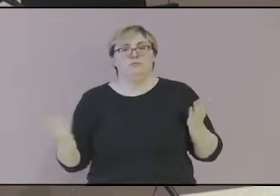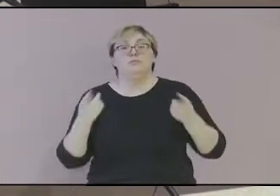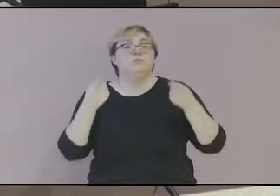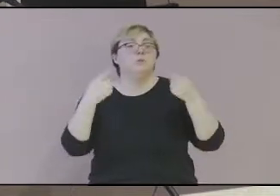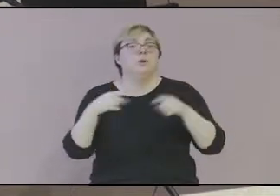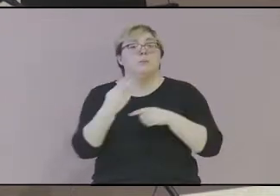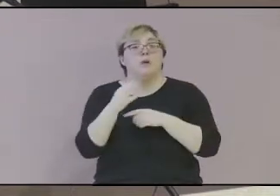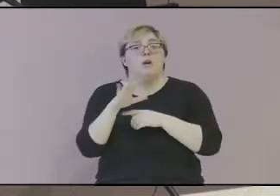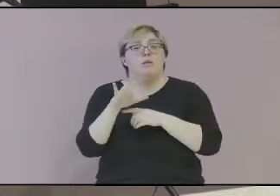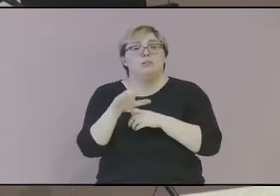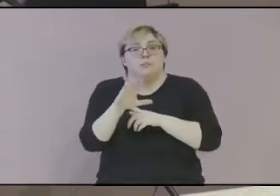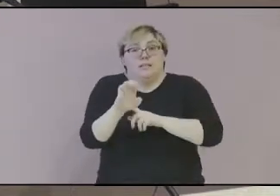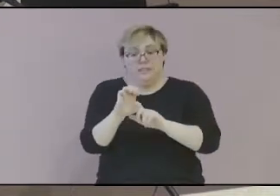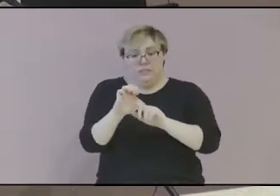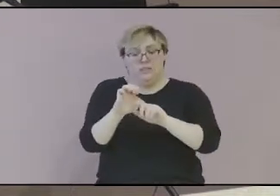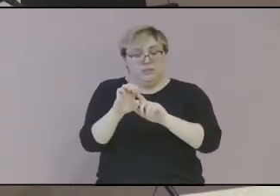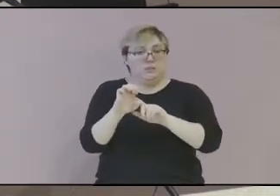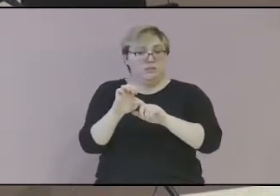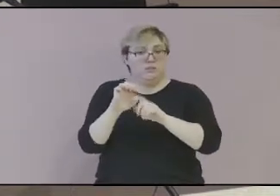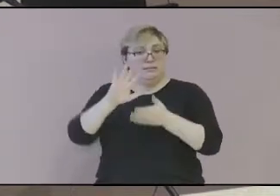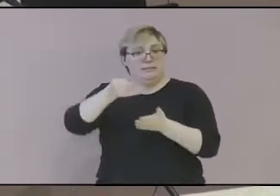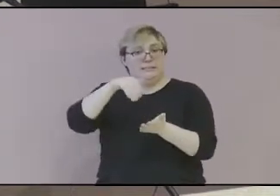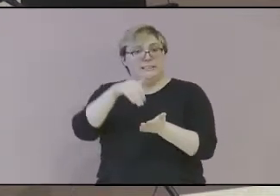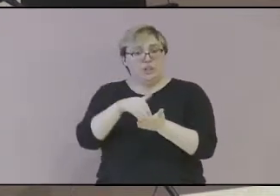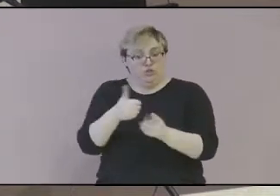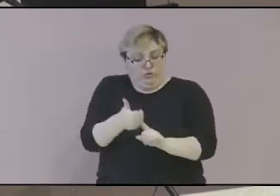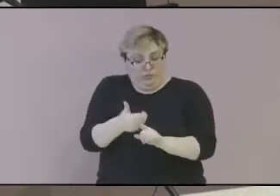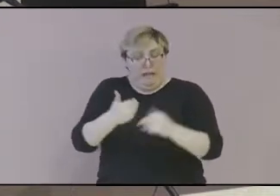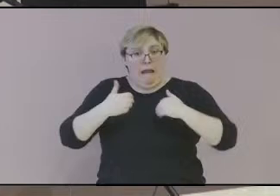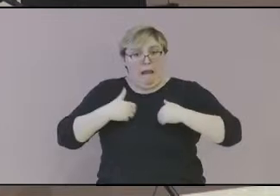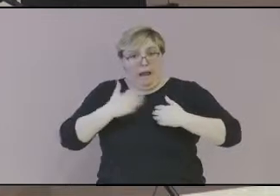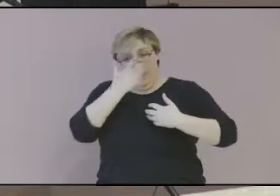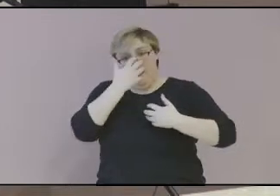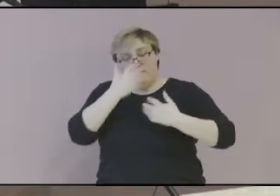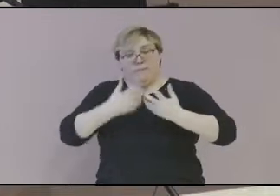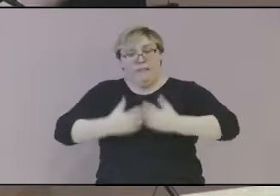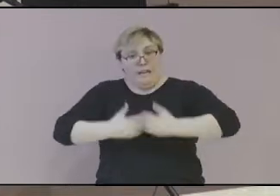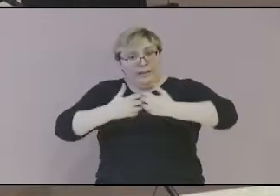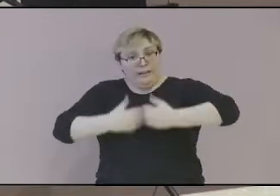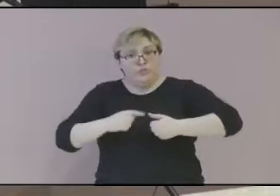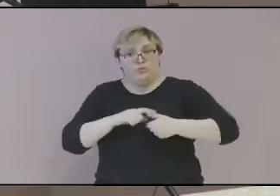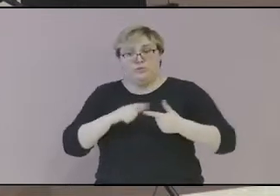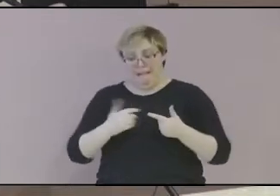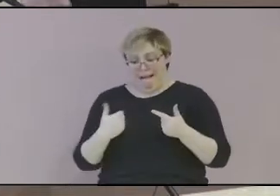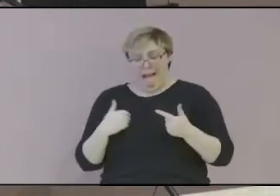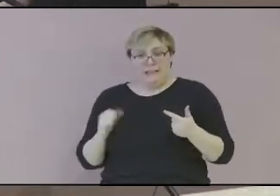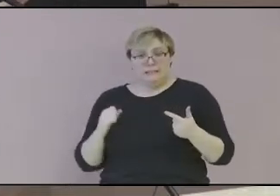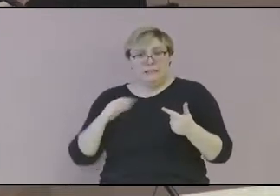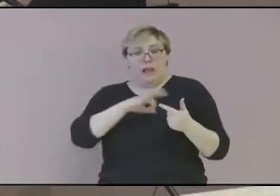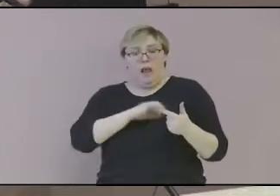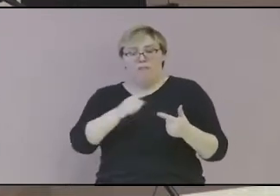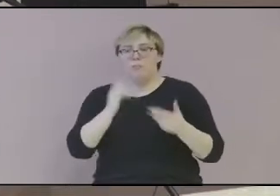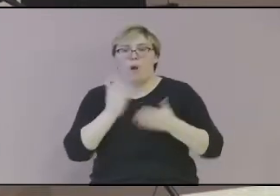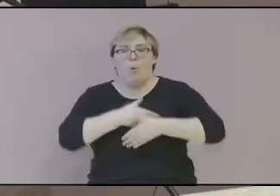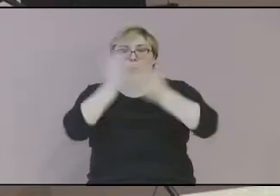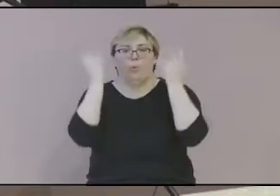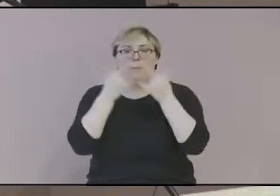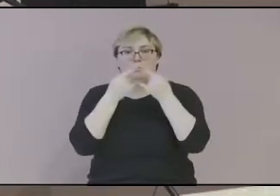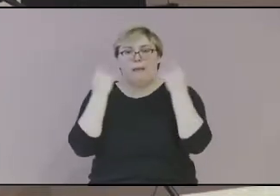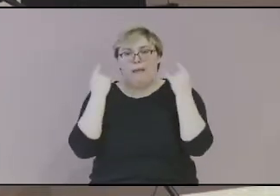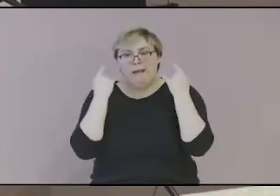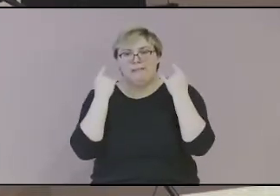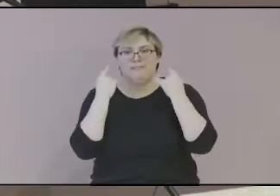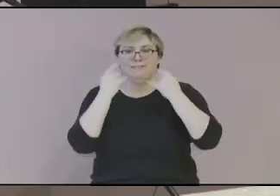state, which had ventilators and staffing and could have admitted patients with COVID, didn't have PPE, so they couldn't admit those